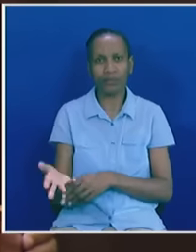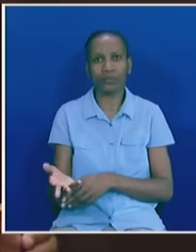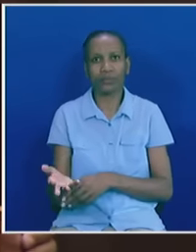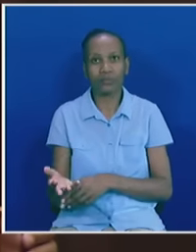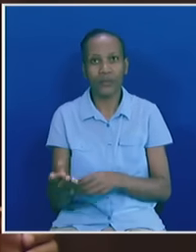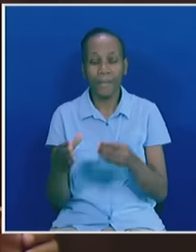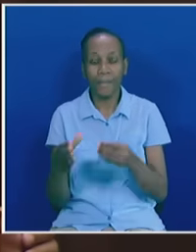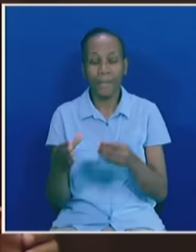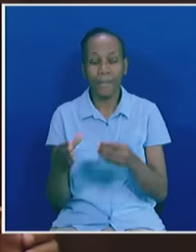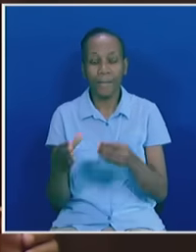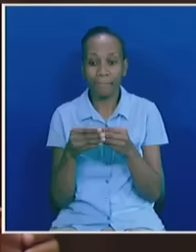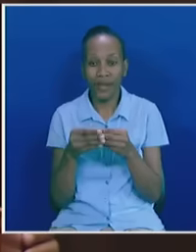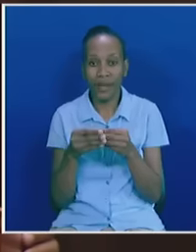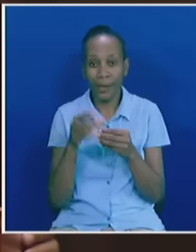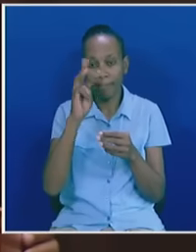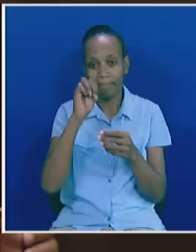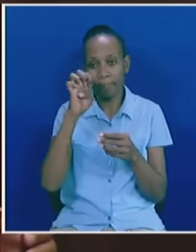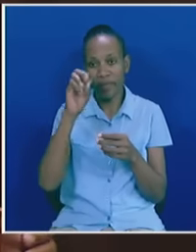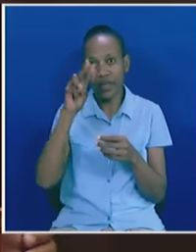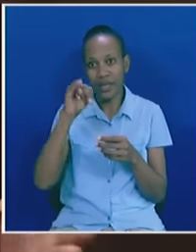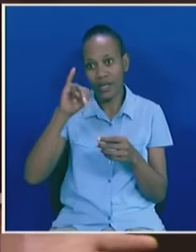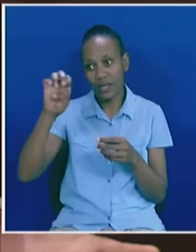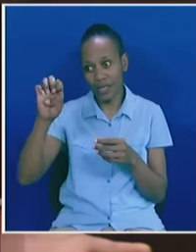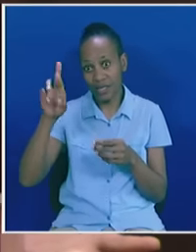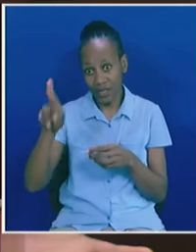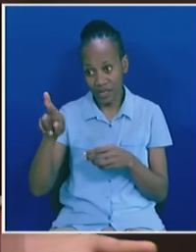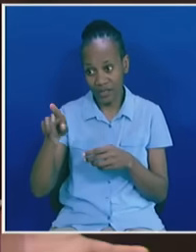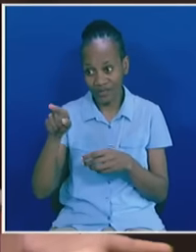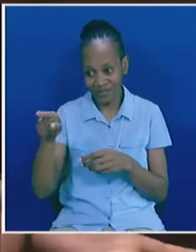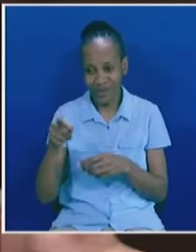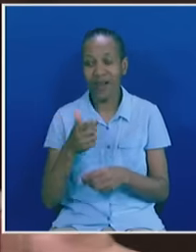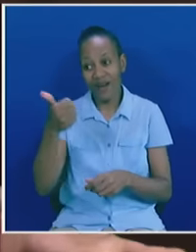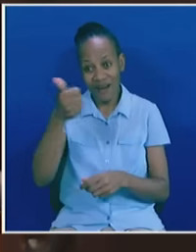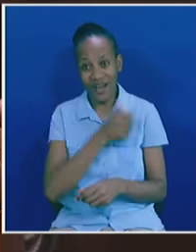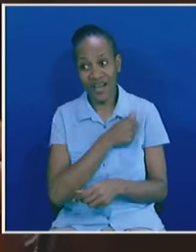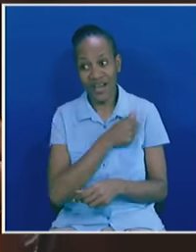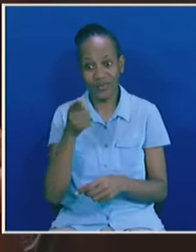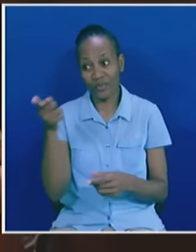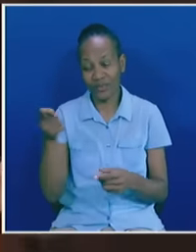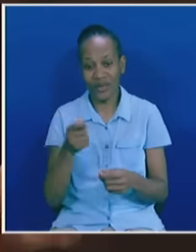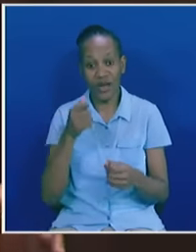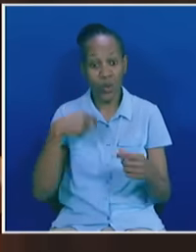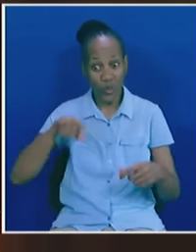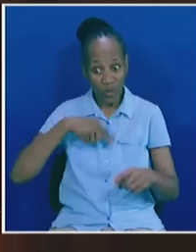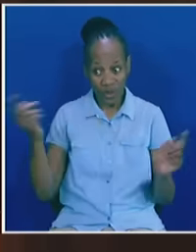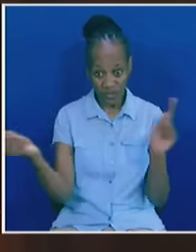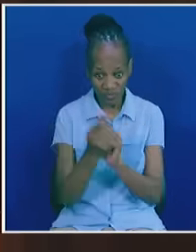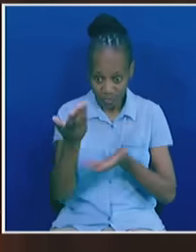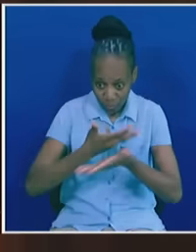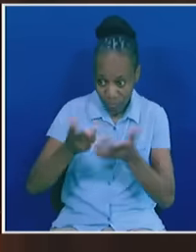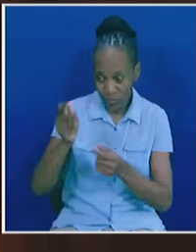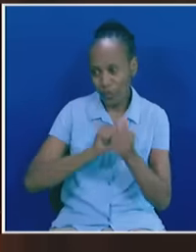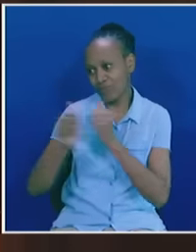Honorable Member Mainir, Order. you know that you are fortunate to sit here. You ran away to engage with us.